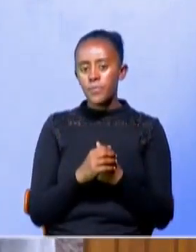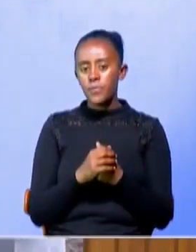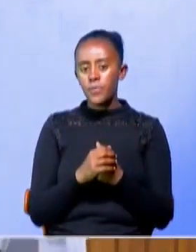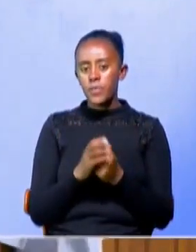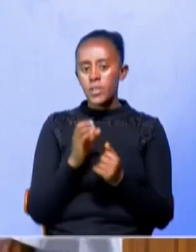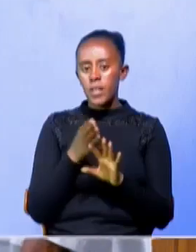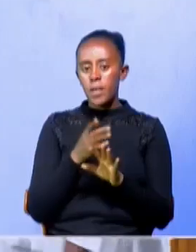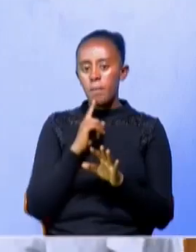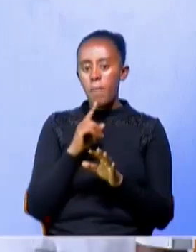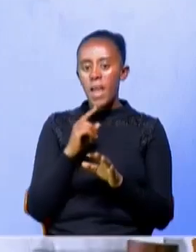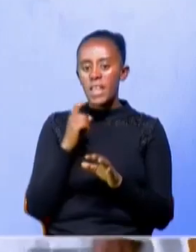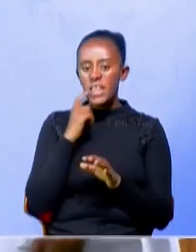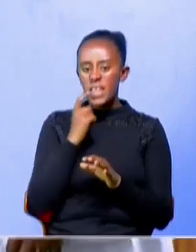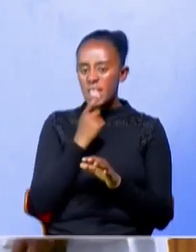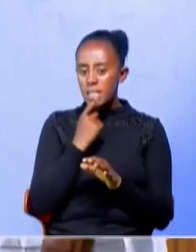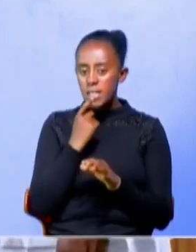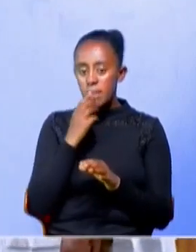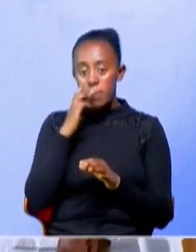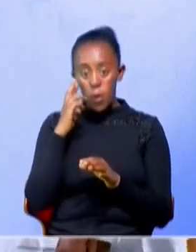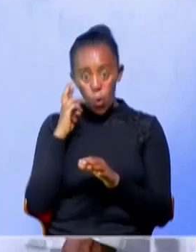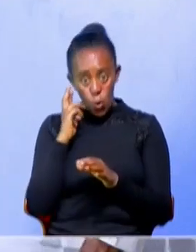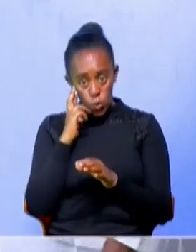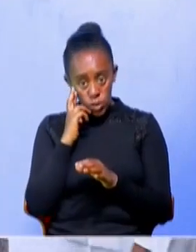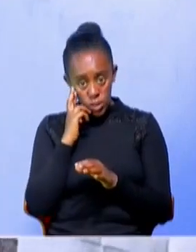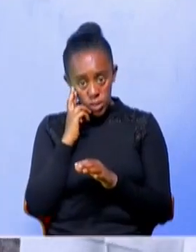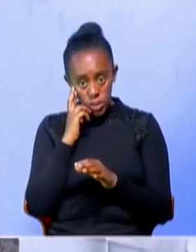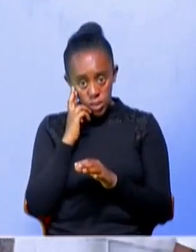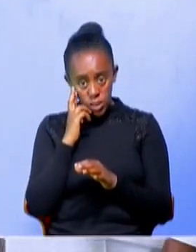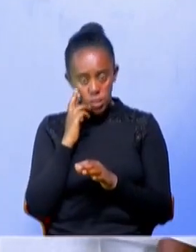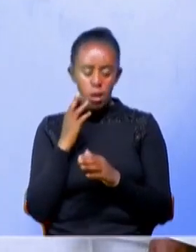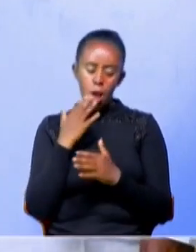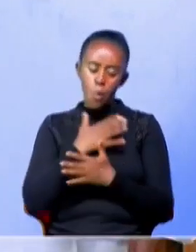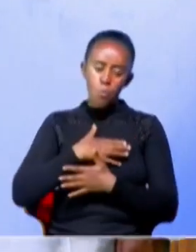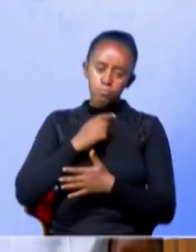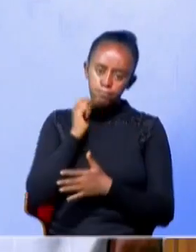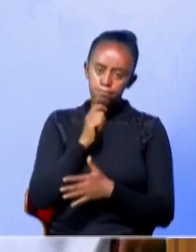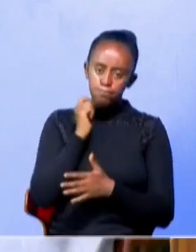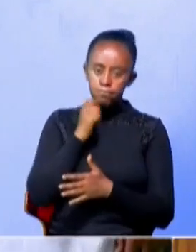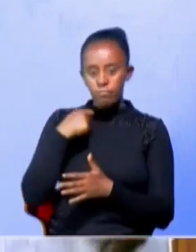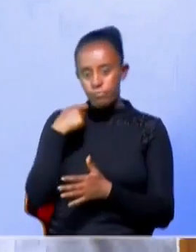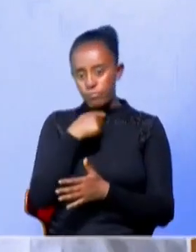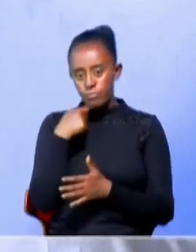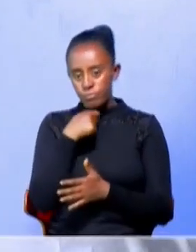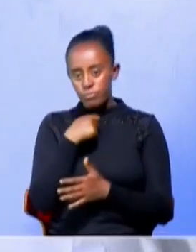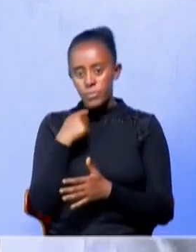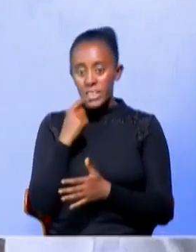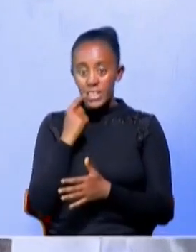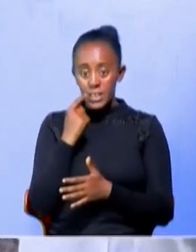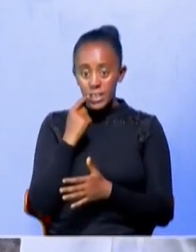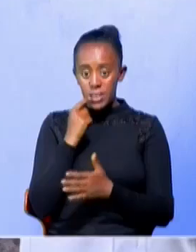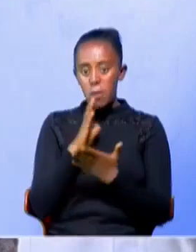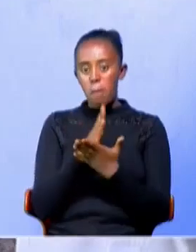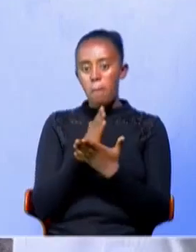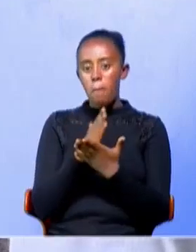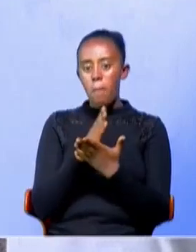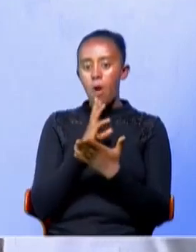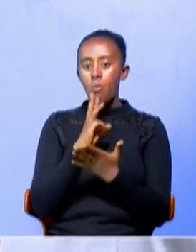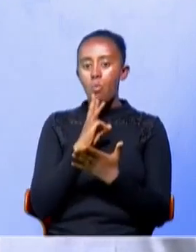at my teeth because I wash my teeth mild